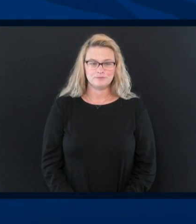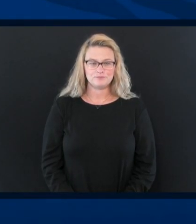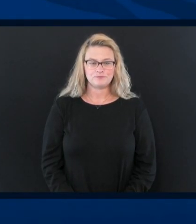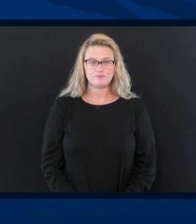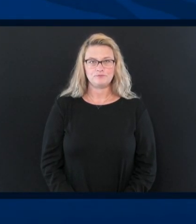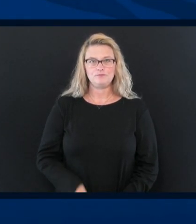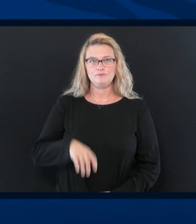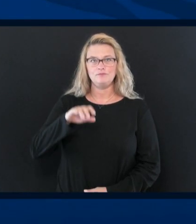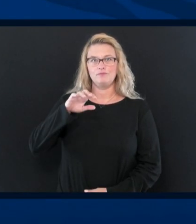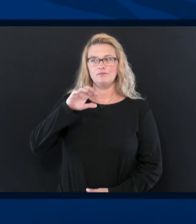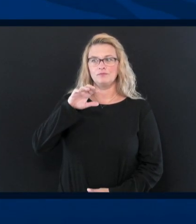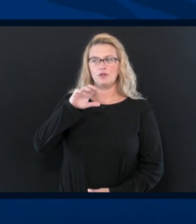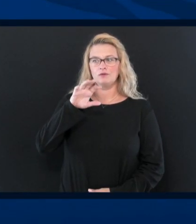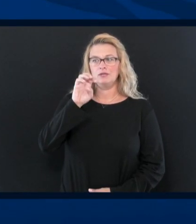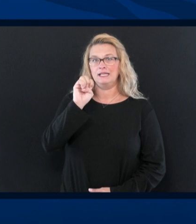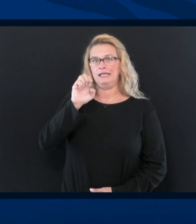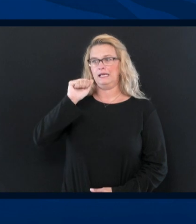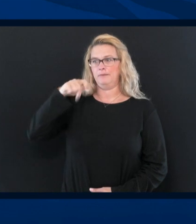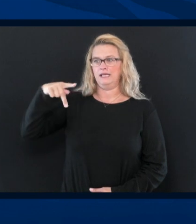Dill with the AP.